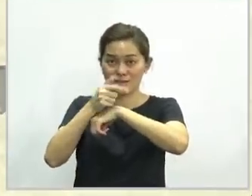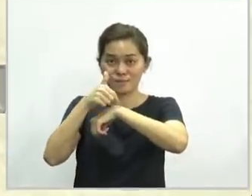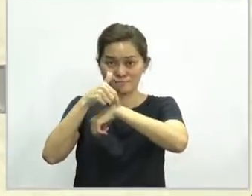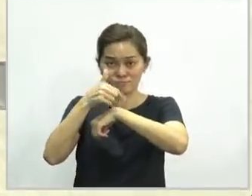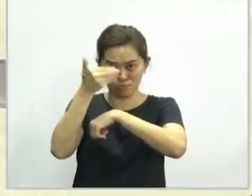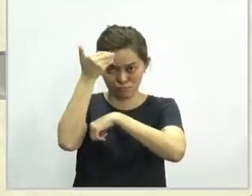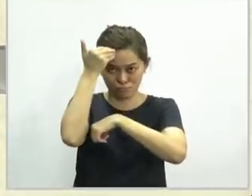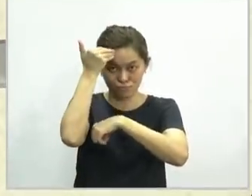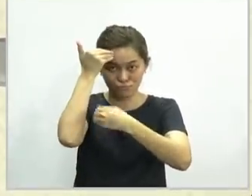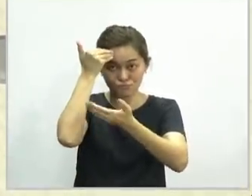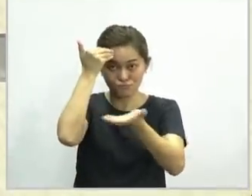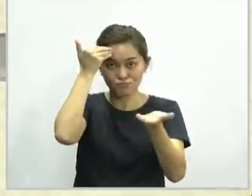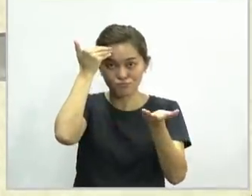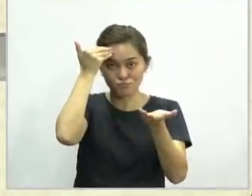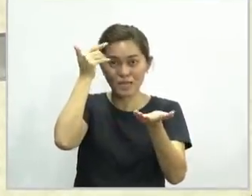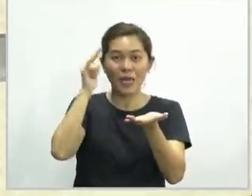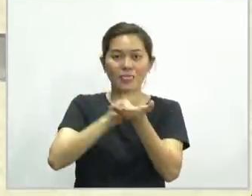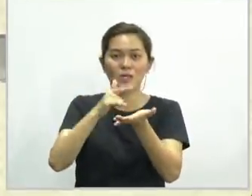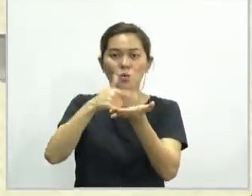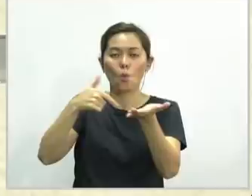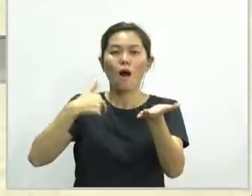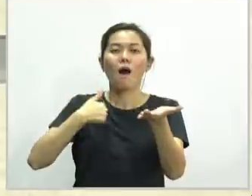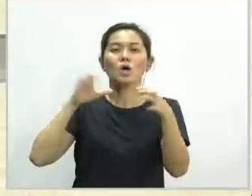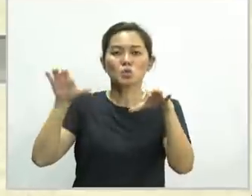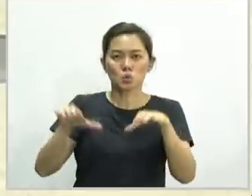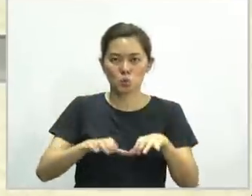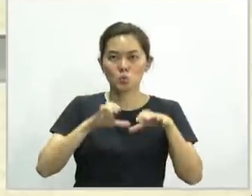know that that's what I'm going to do.